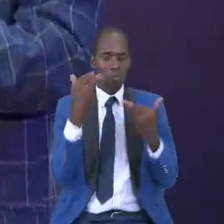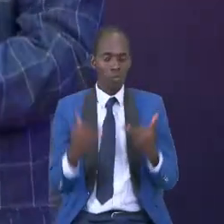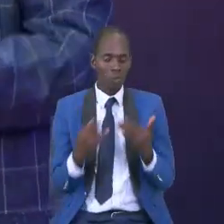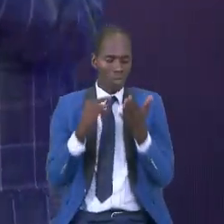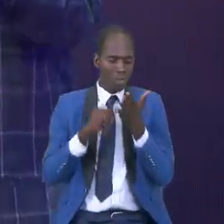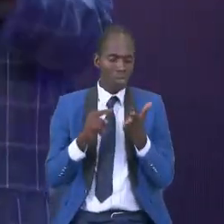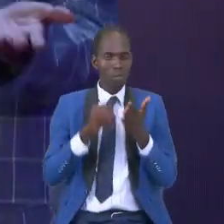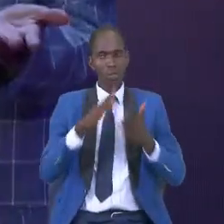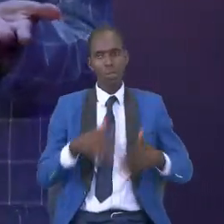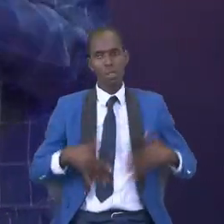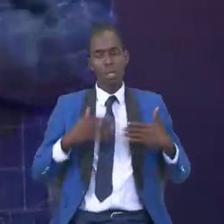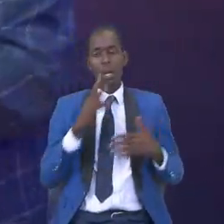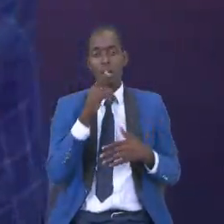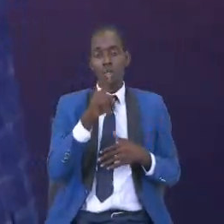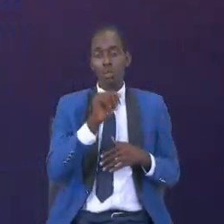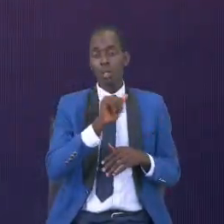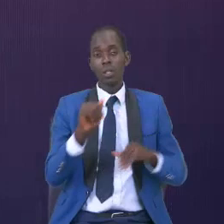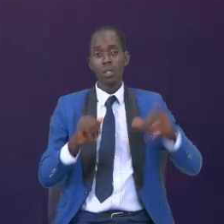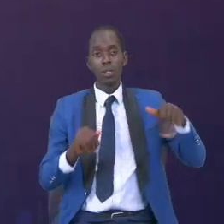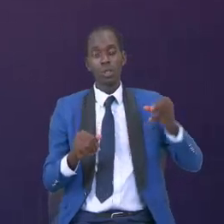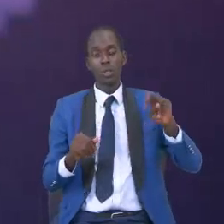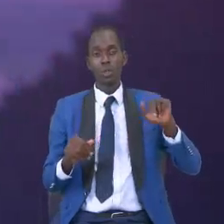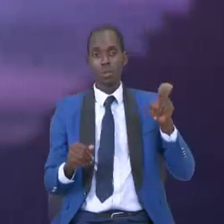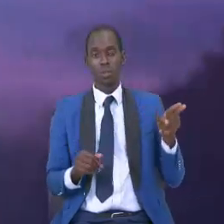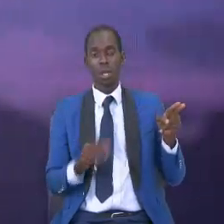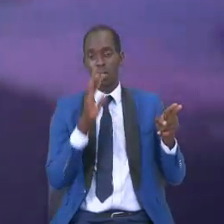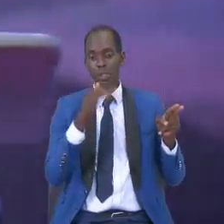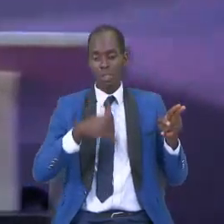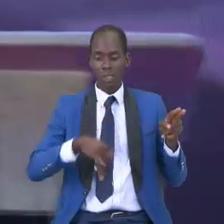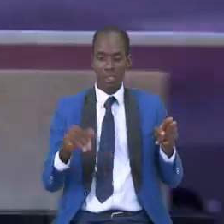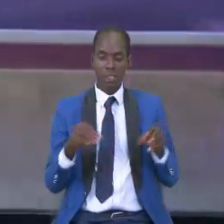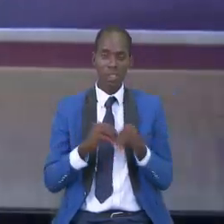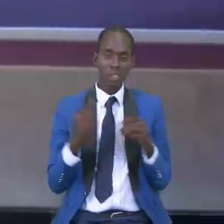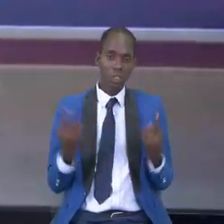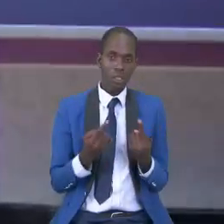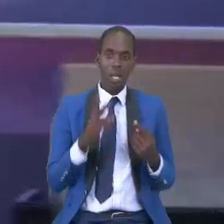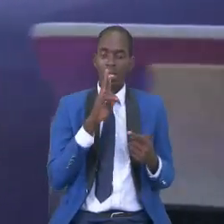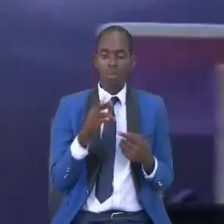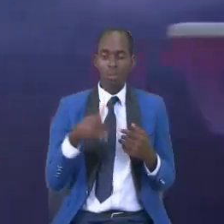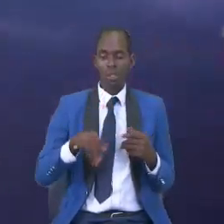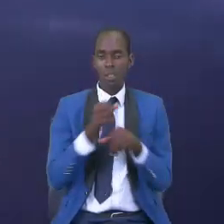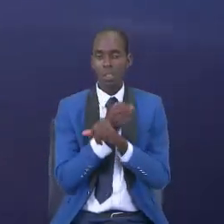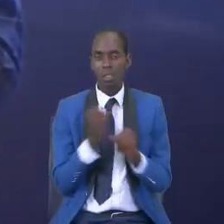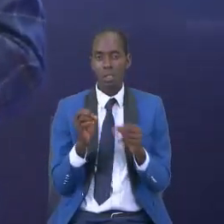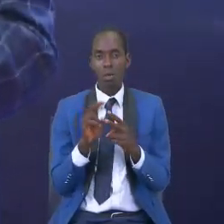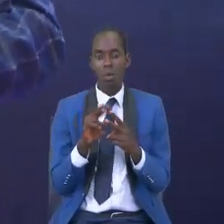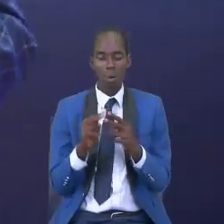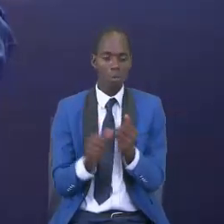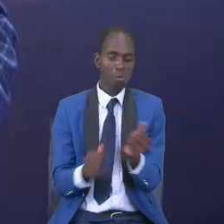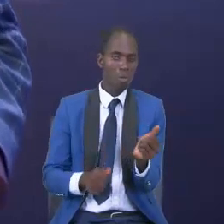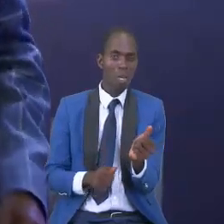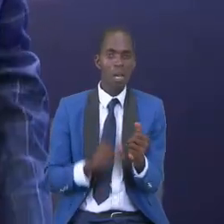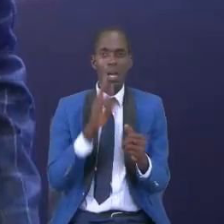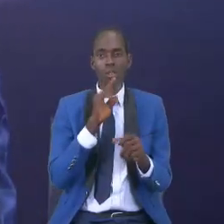you still sick? Or are you backsliding? Are you rebellious? Have you gone away from the calling of God upon your life? Are